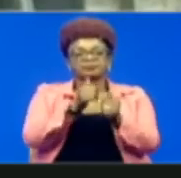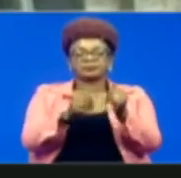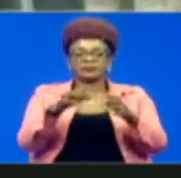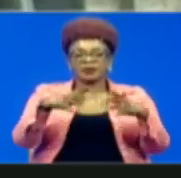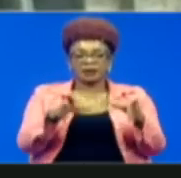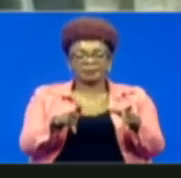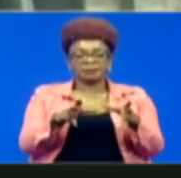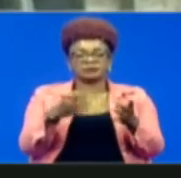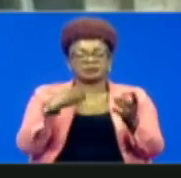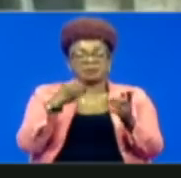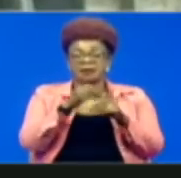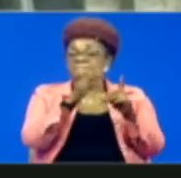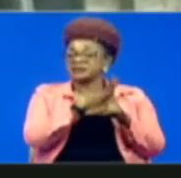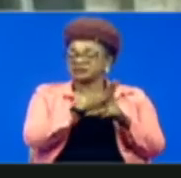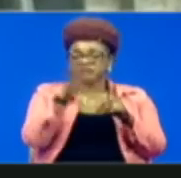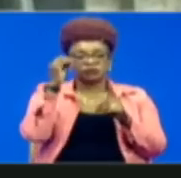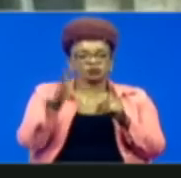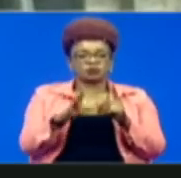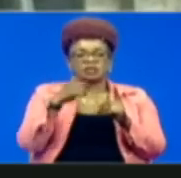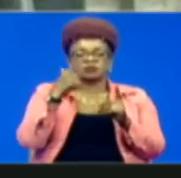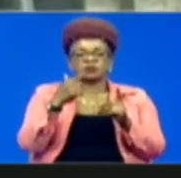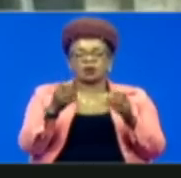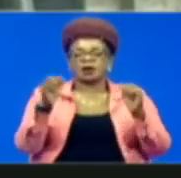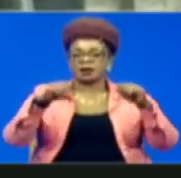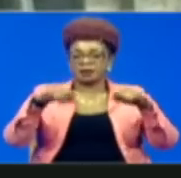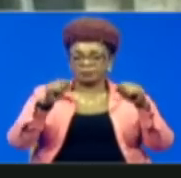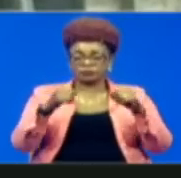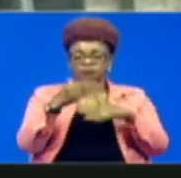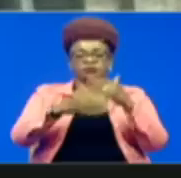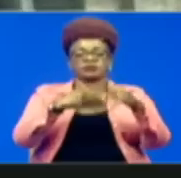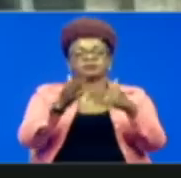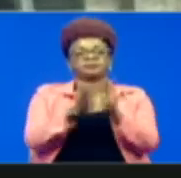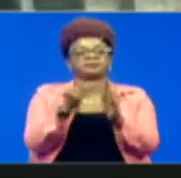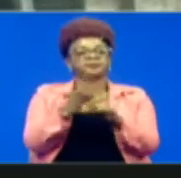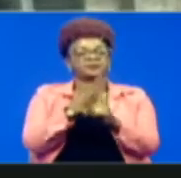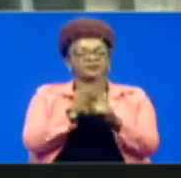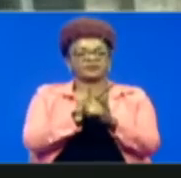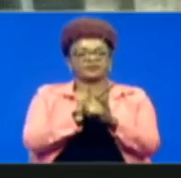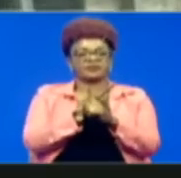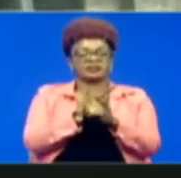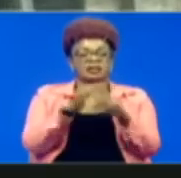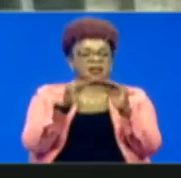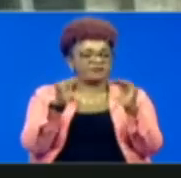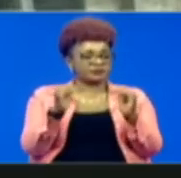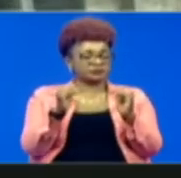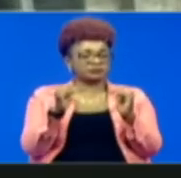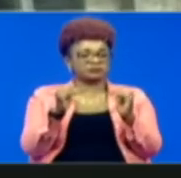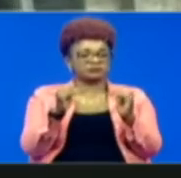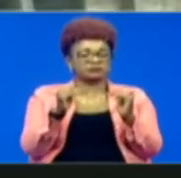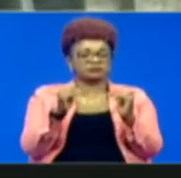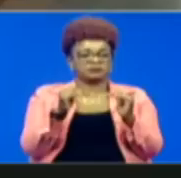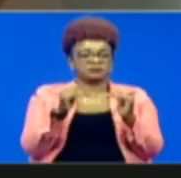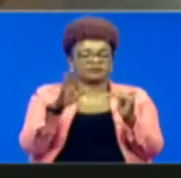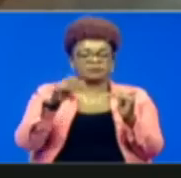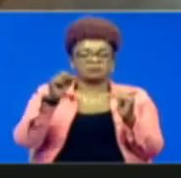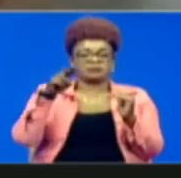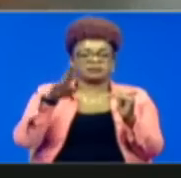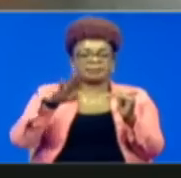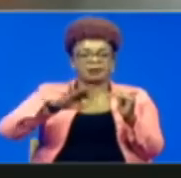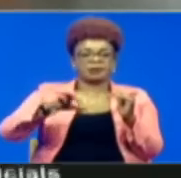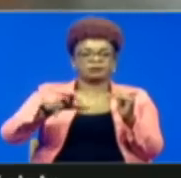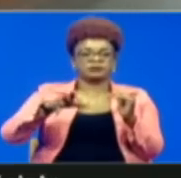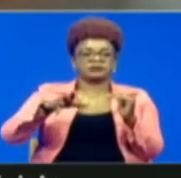the students who are later on able to proceed to different levels, from sub-county,